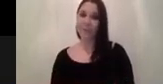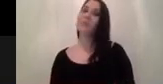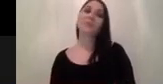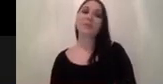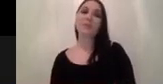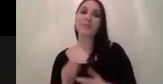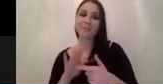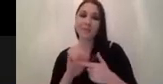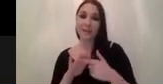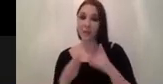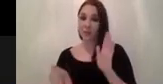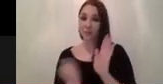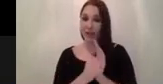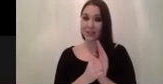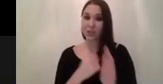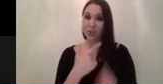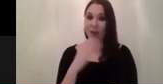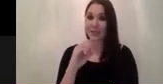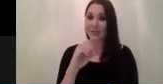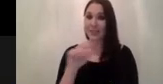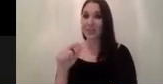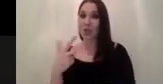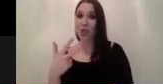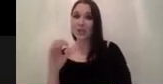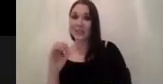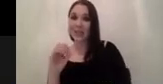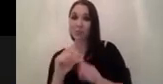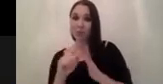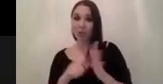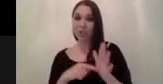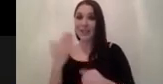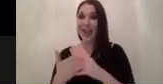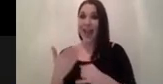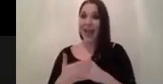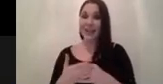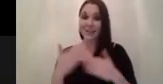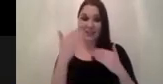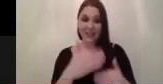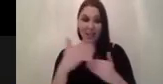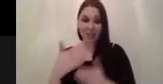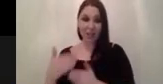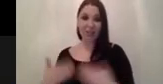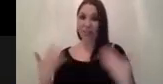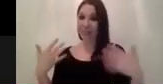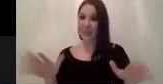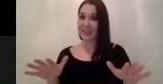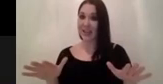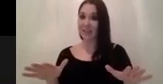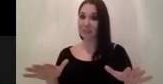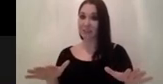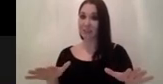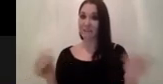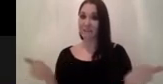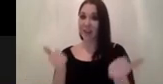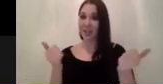20 to 30 projects at the end of the session and then that's it then you have 20 to 30 project ideas after like an